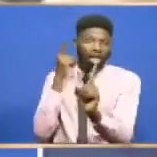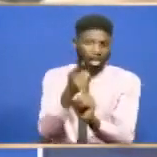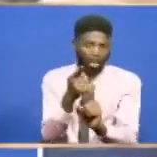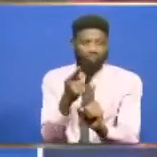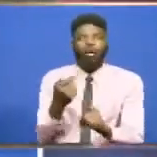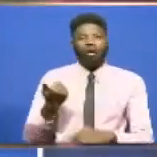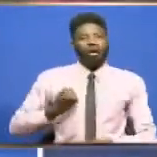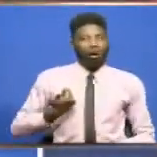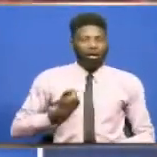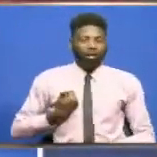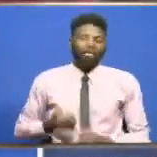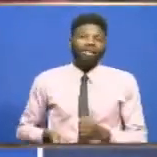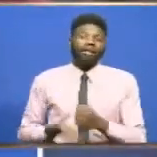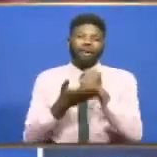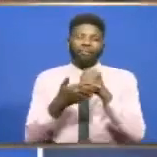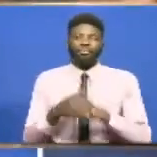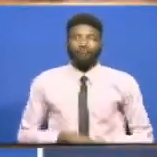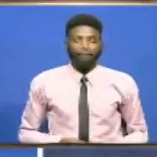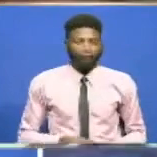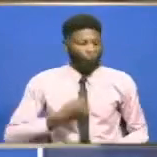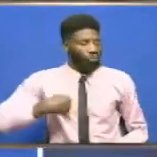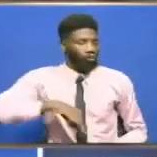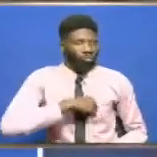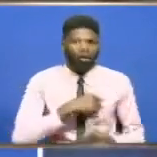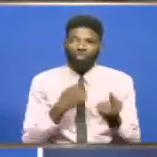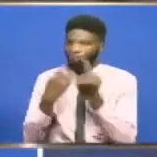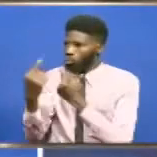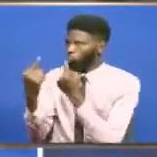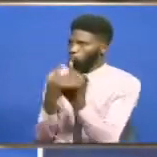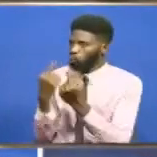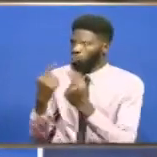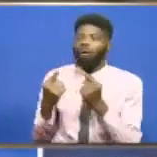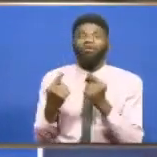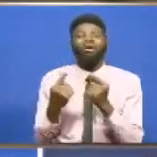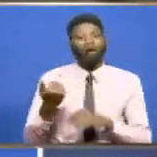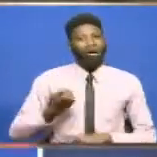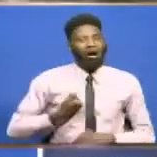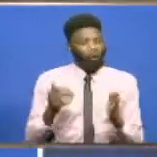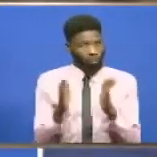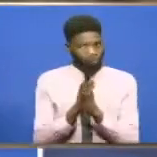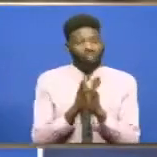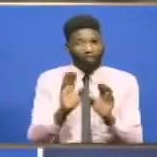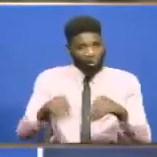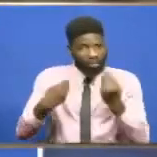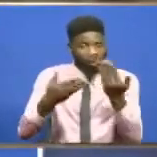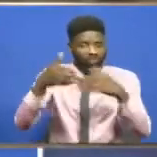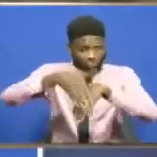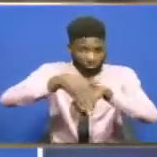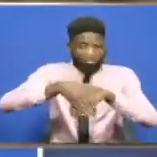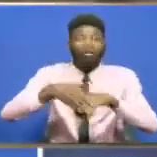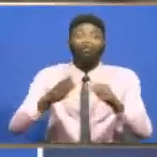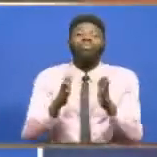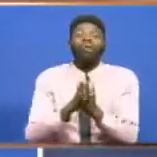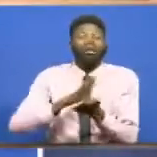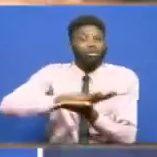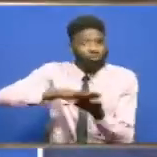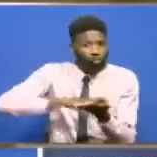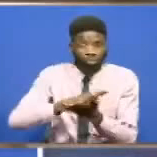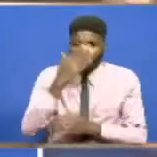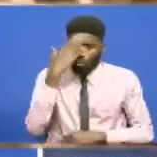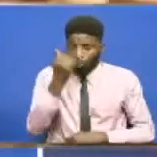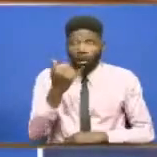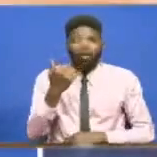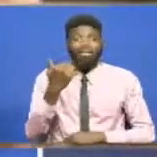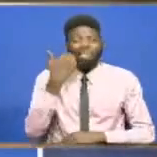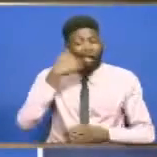burdens. Talk to the girls and give them some sanitary towels and some soap. This is because corona hit